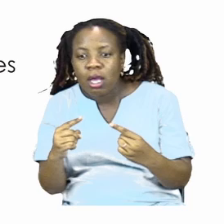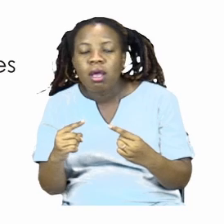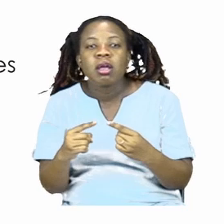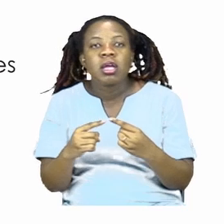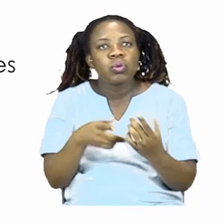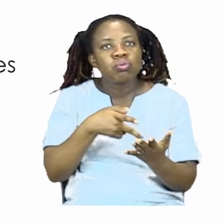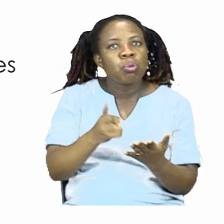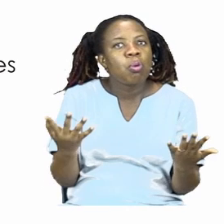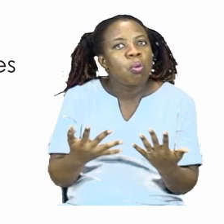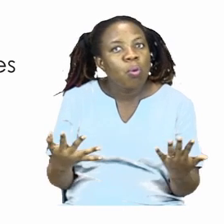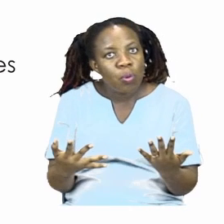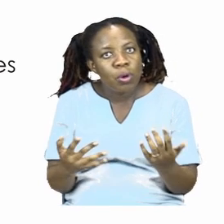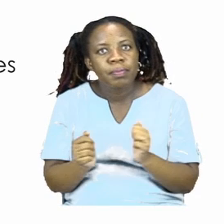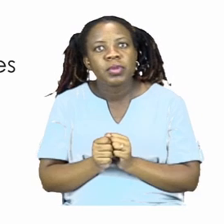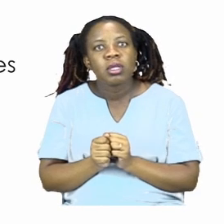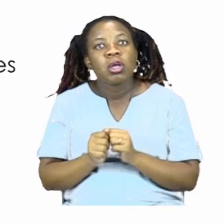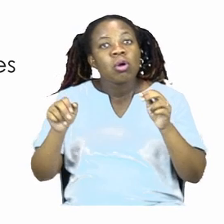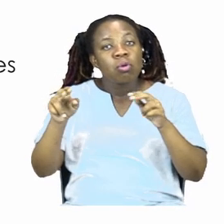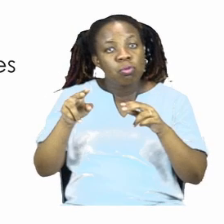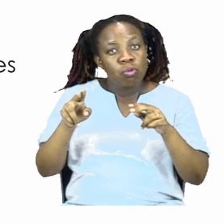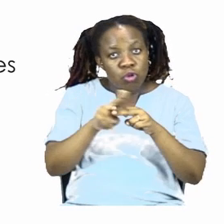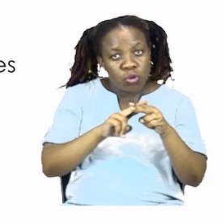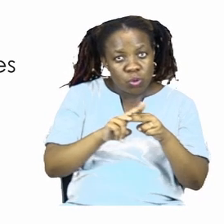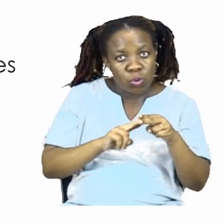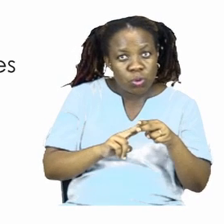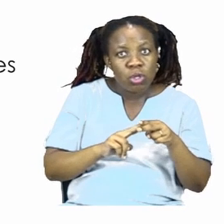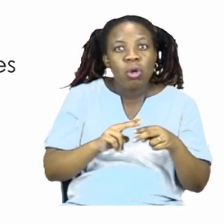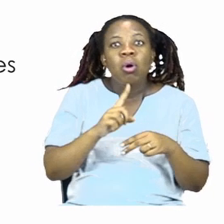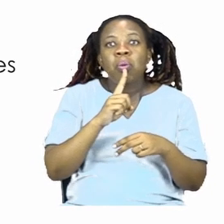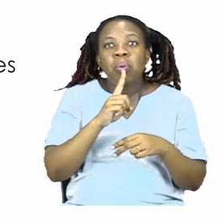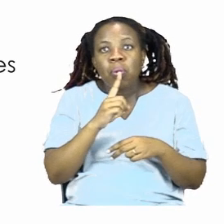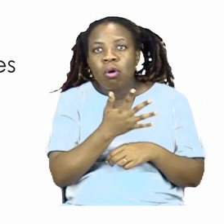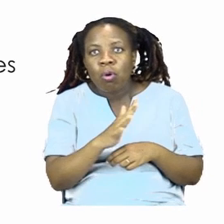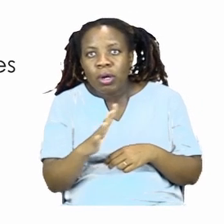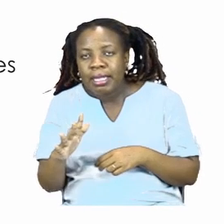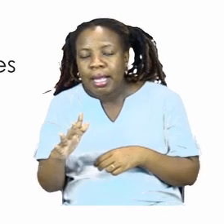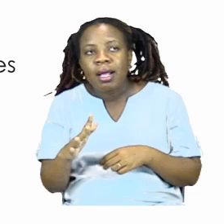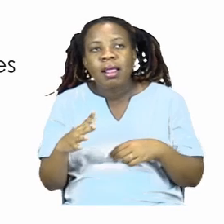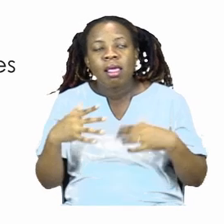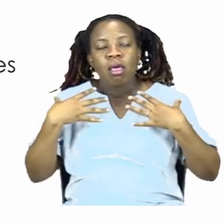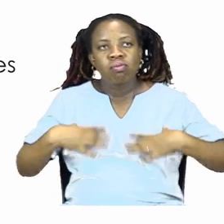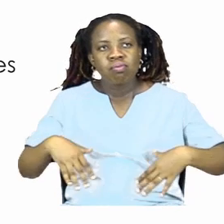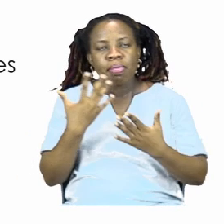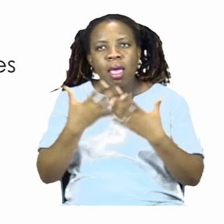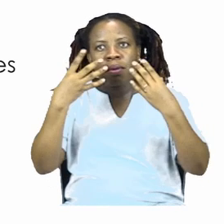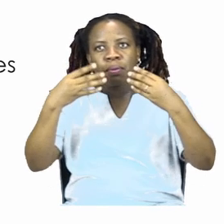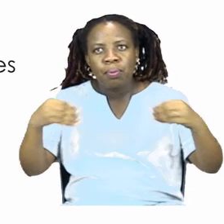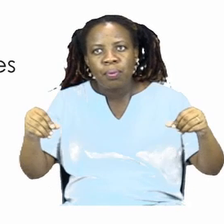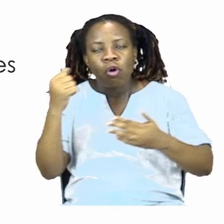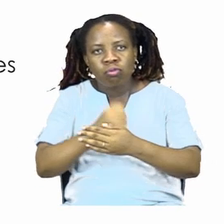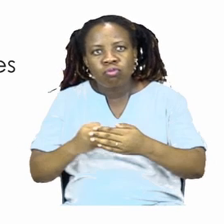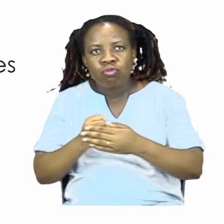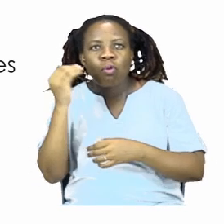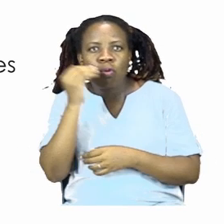and where we are going. We also use it to heat water, to dry clothes, to cook